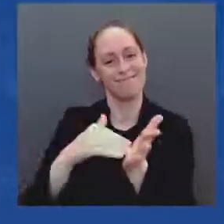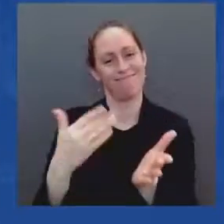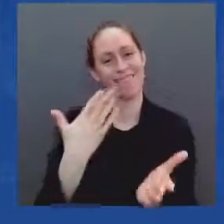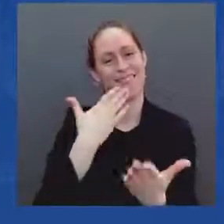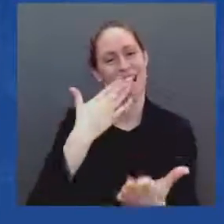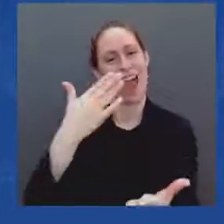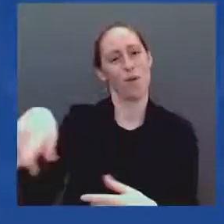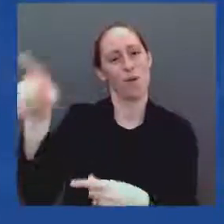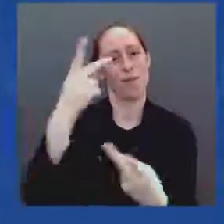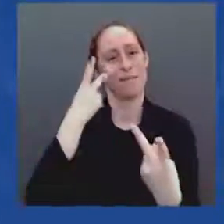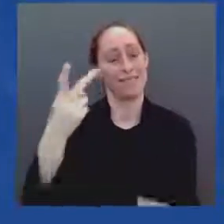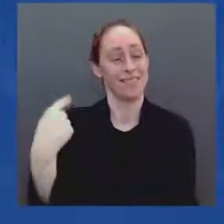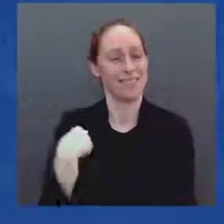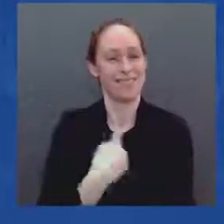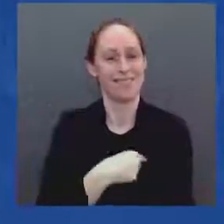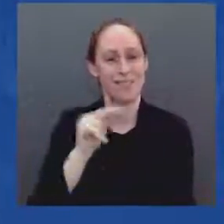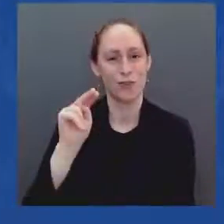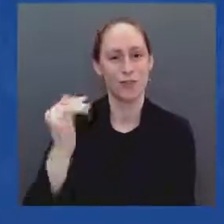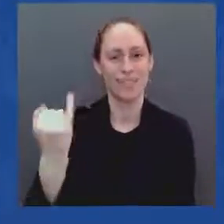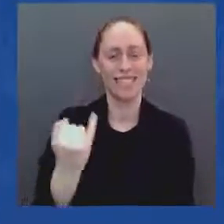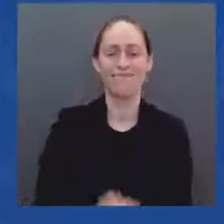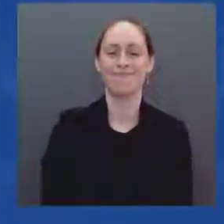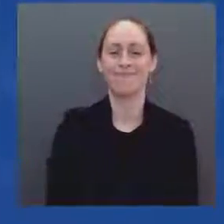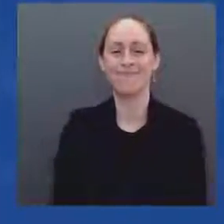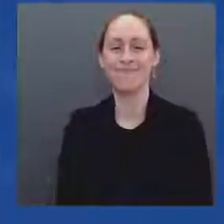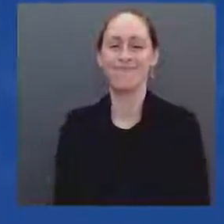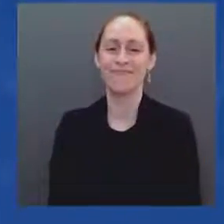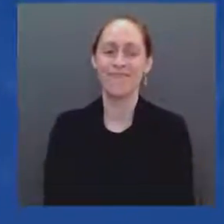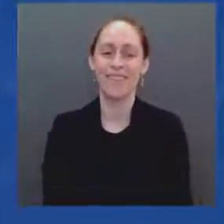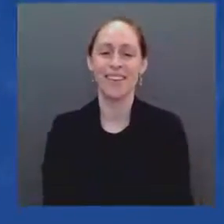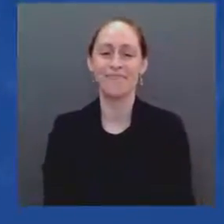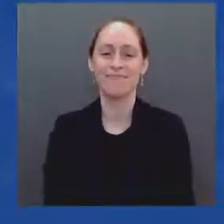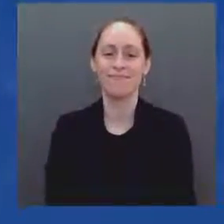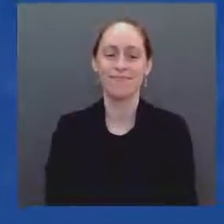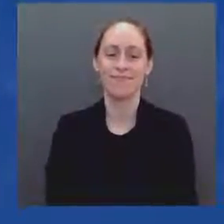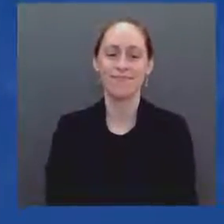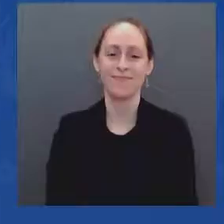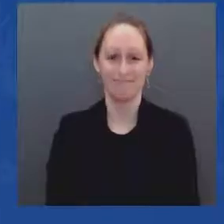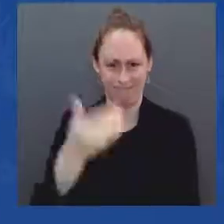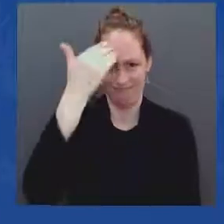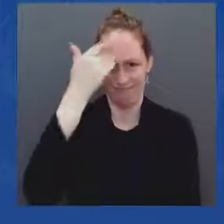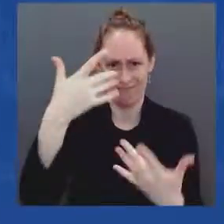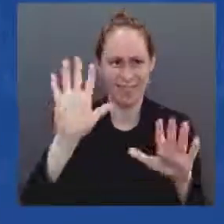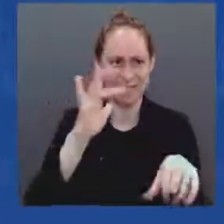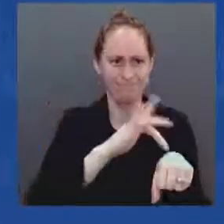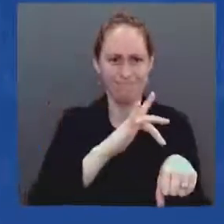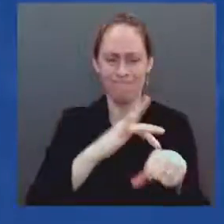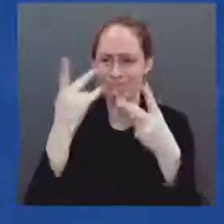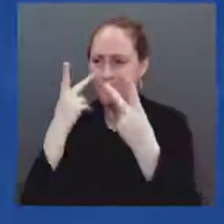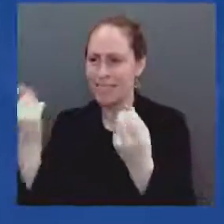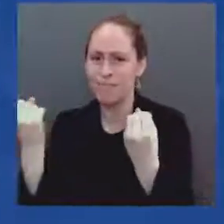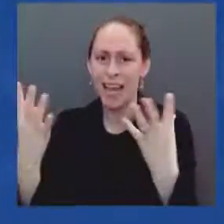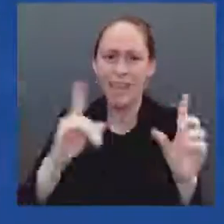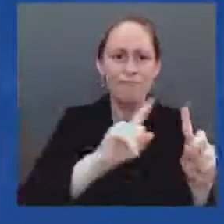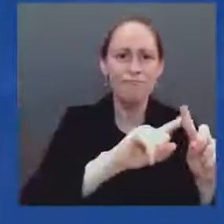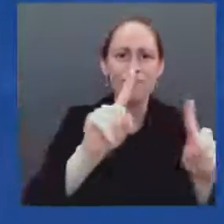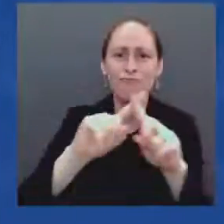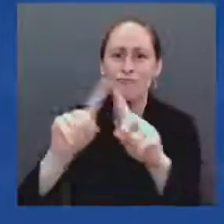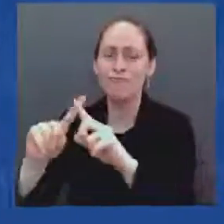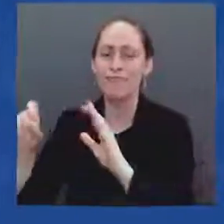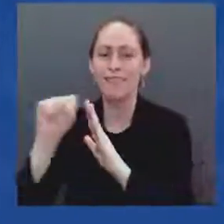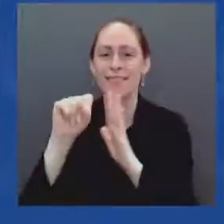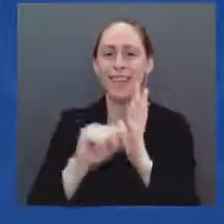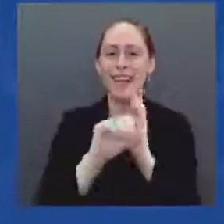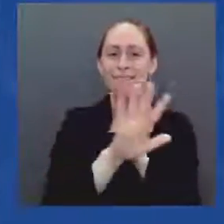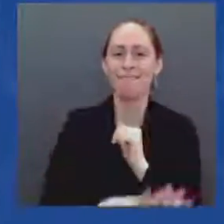as well. The relationship that each of us as individual governors have with this administration is critically